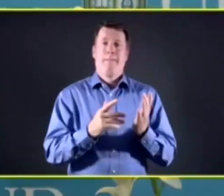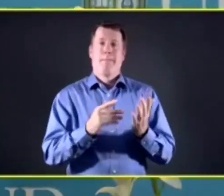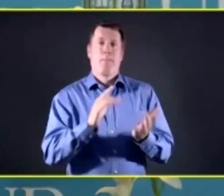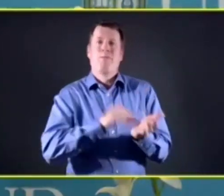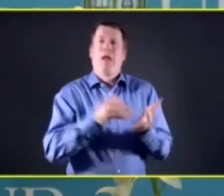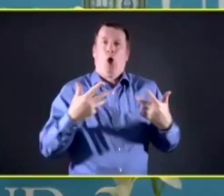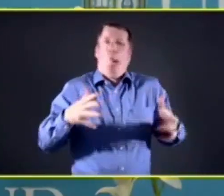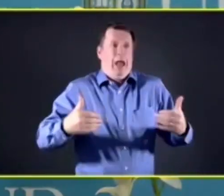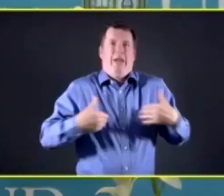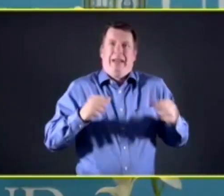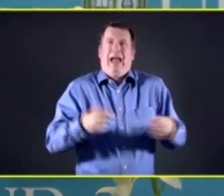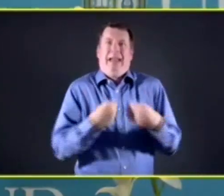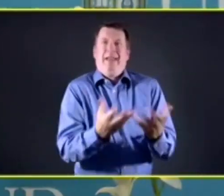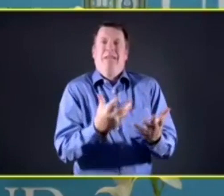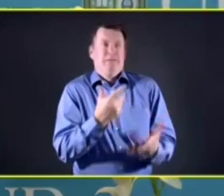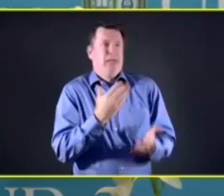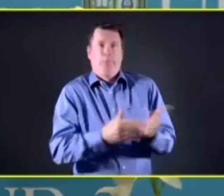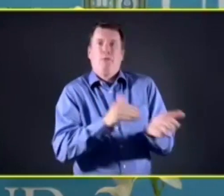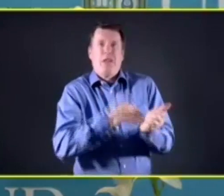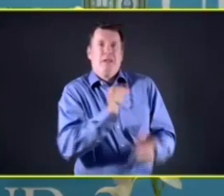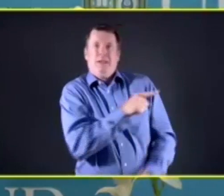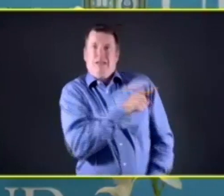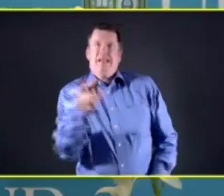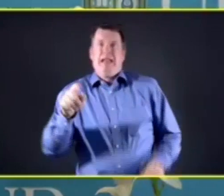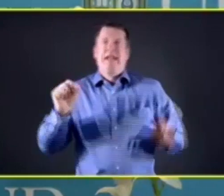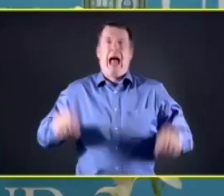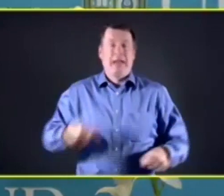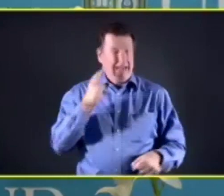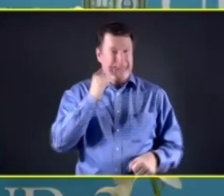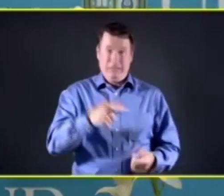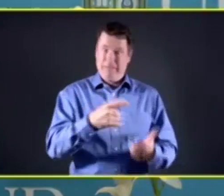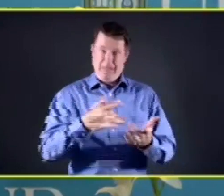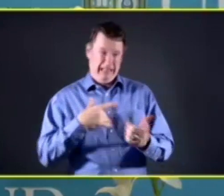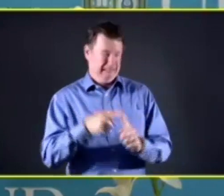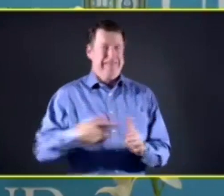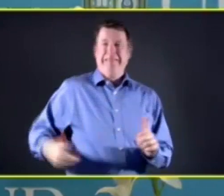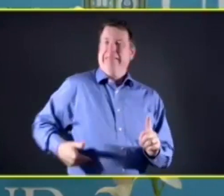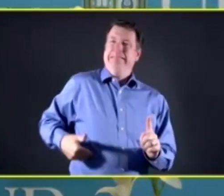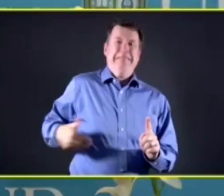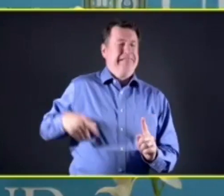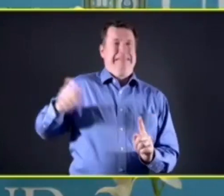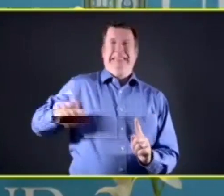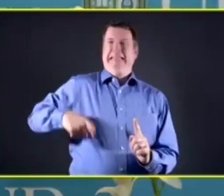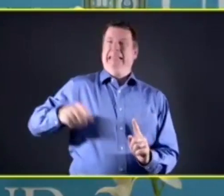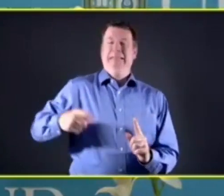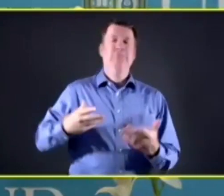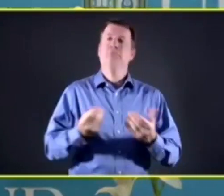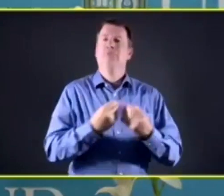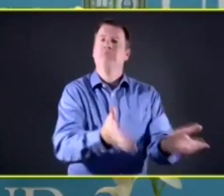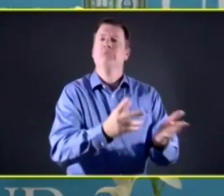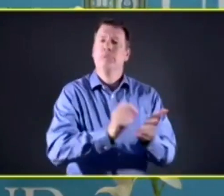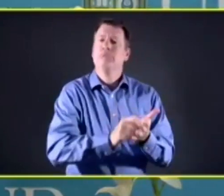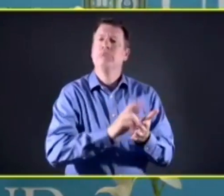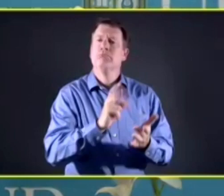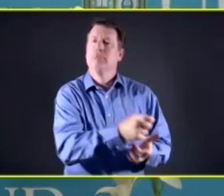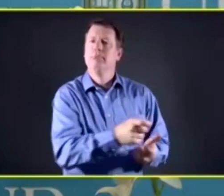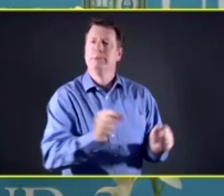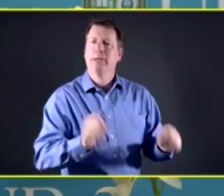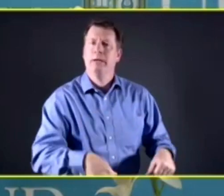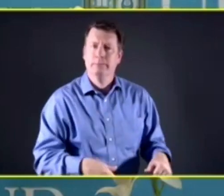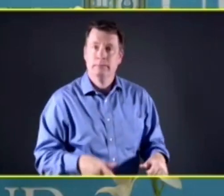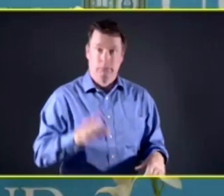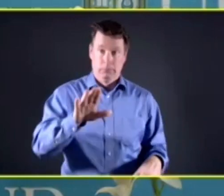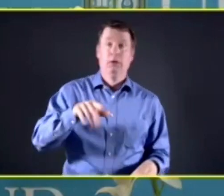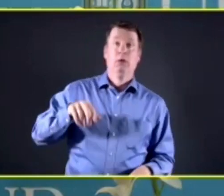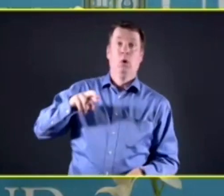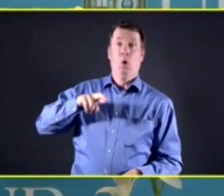it. But there is a stockpile of it. I mean, there is plenty of it. So if this proves to be effective, I mean,